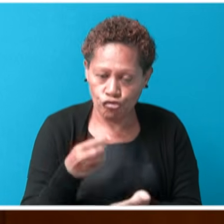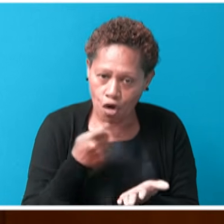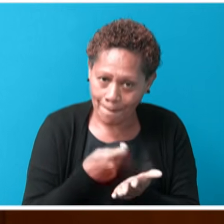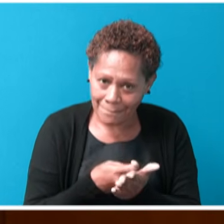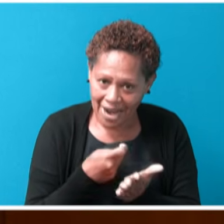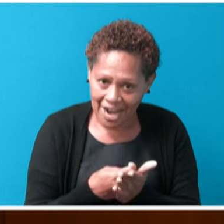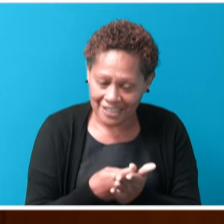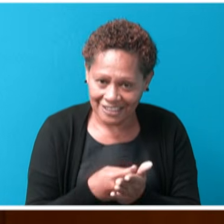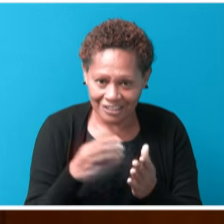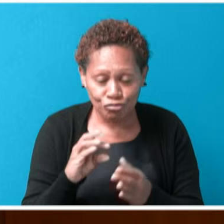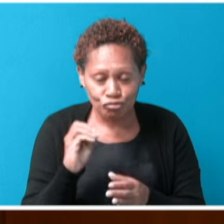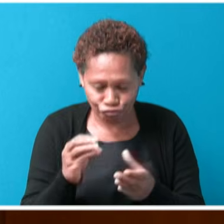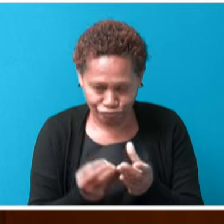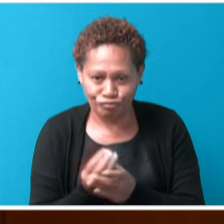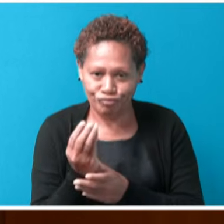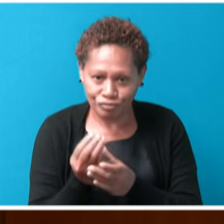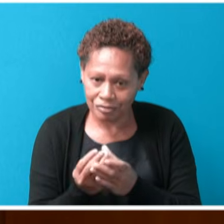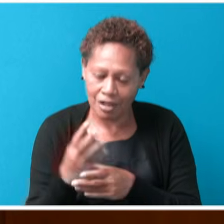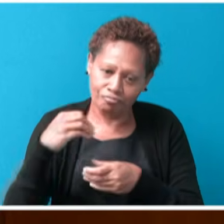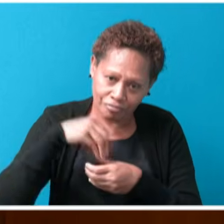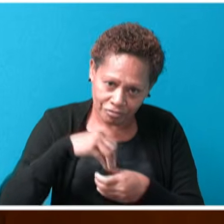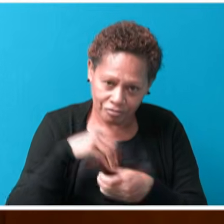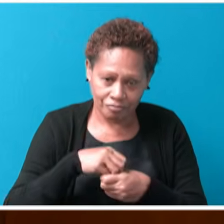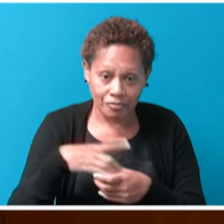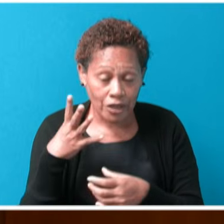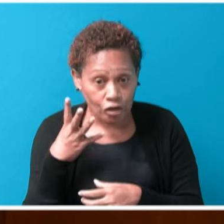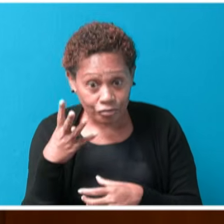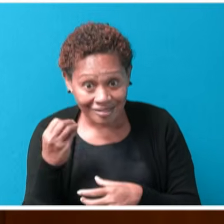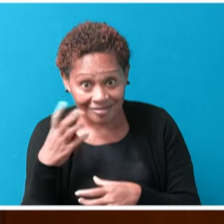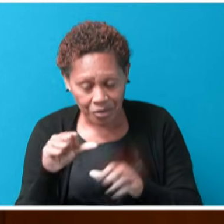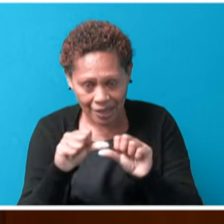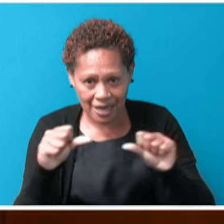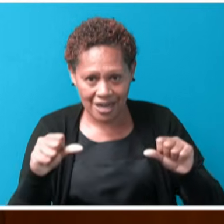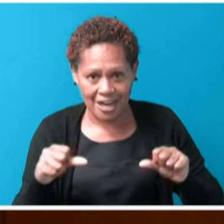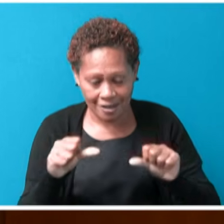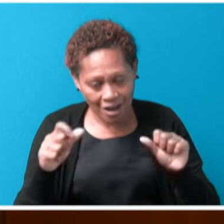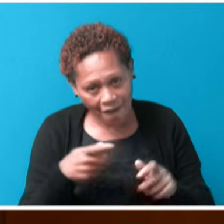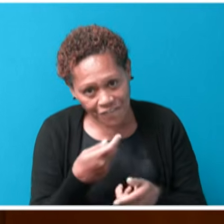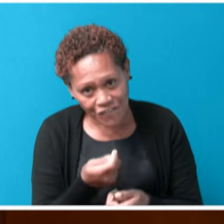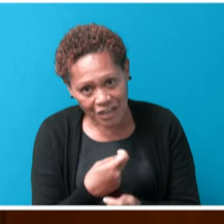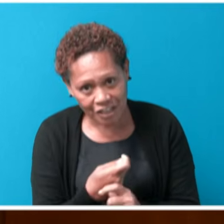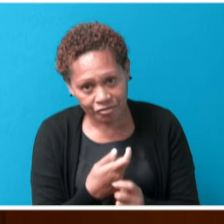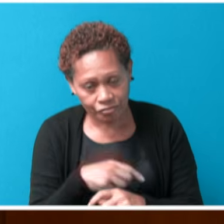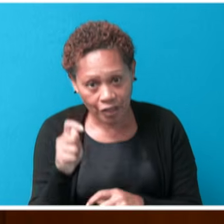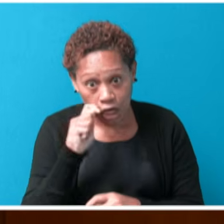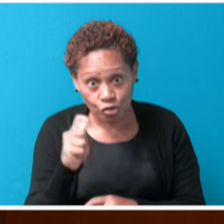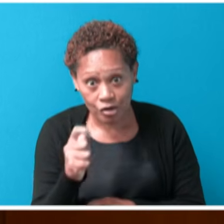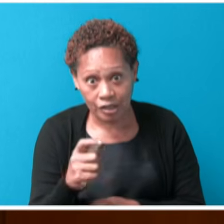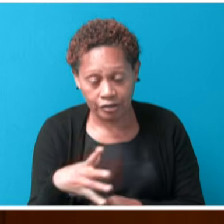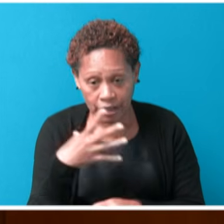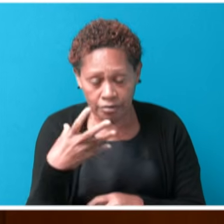Growth must be inclusive across sugar reform, agriculture, fisheries, tourism,